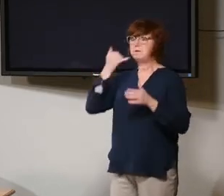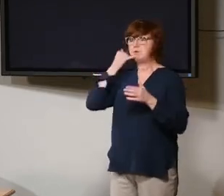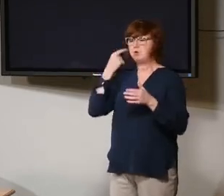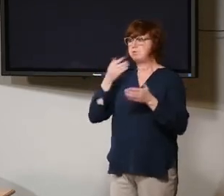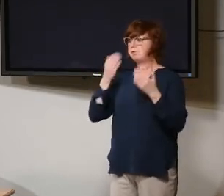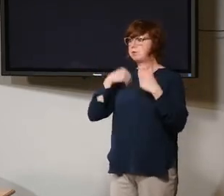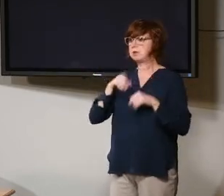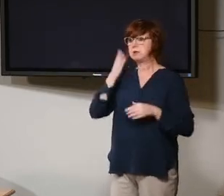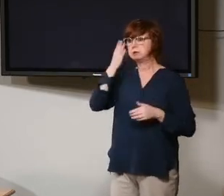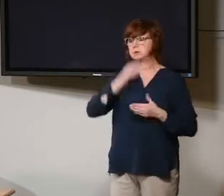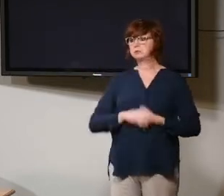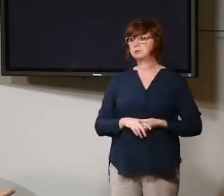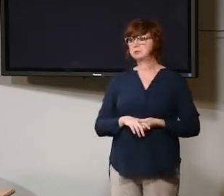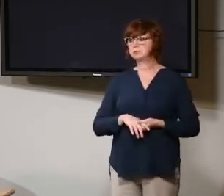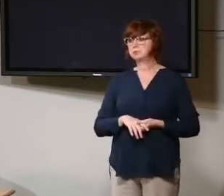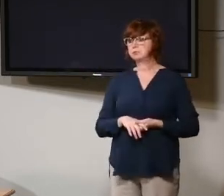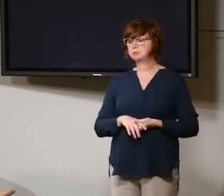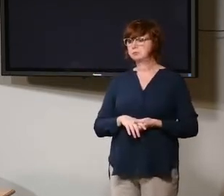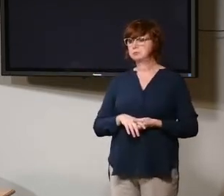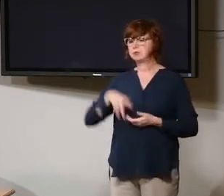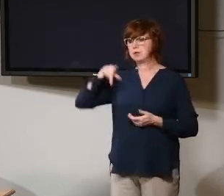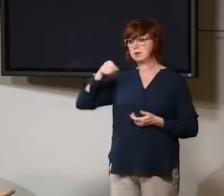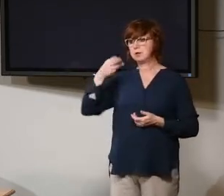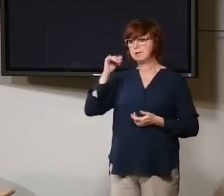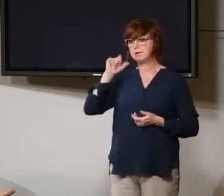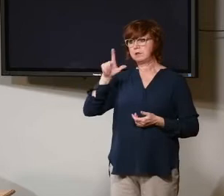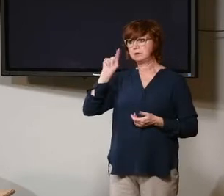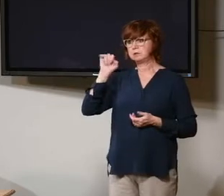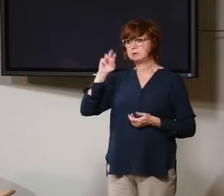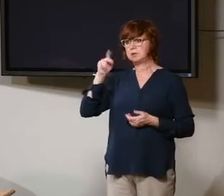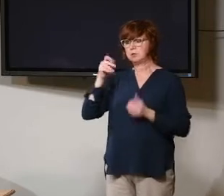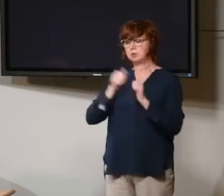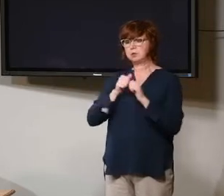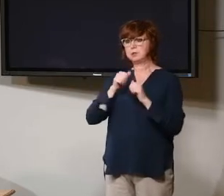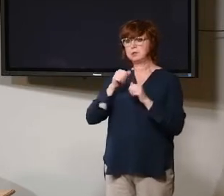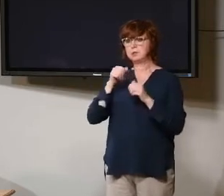question, operator. We have Phil Tank with the Star Phoenix.